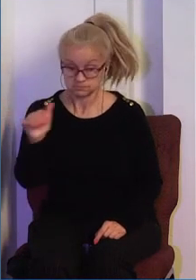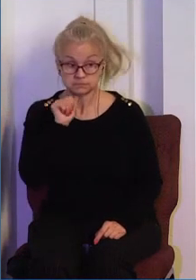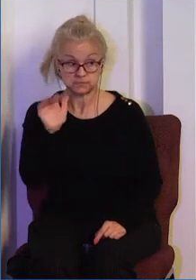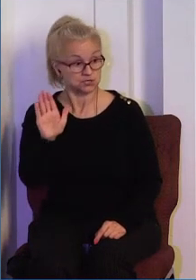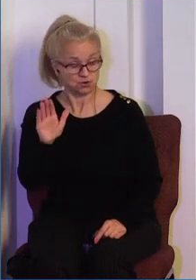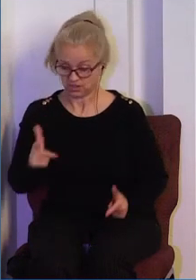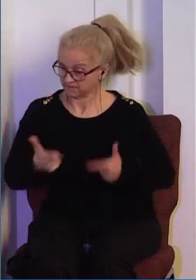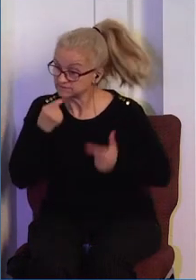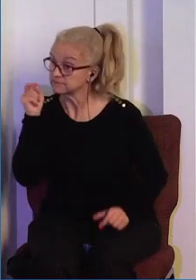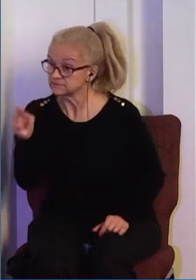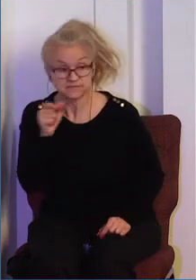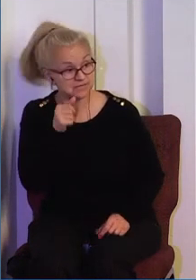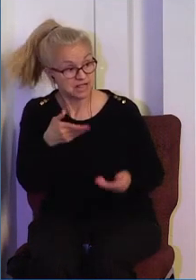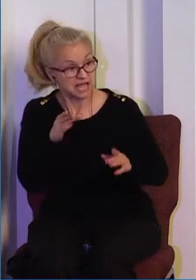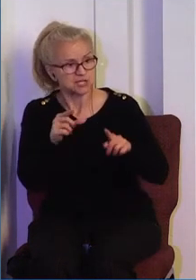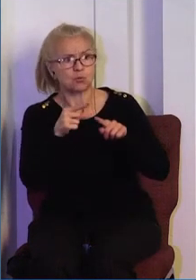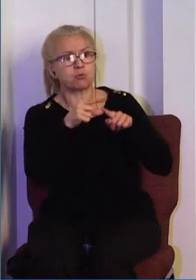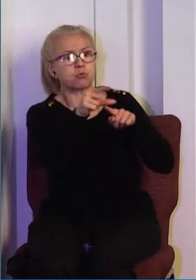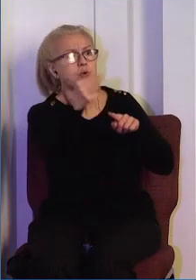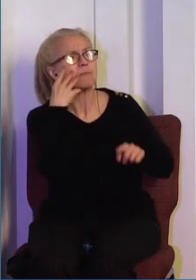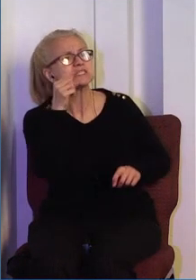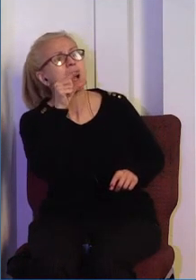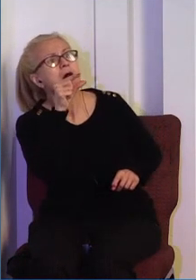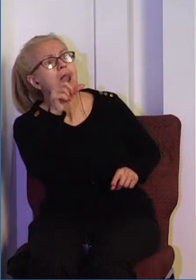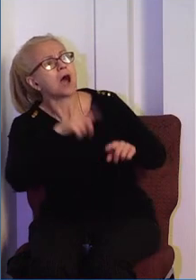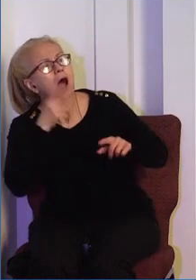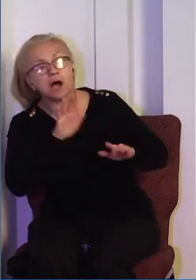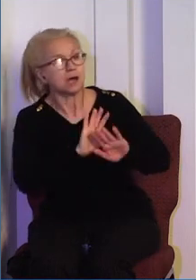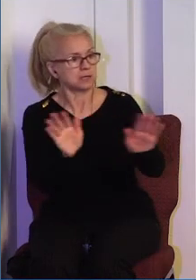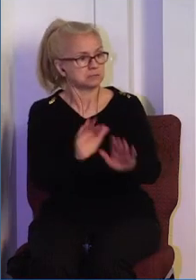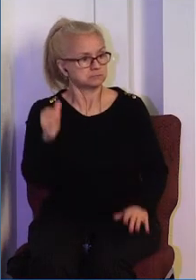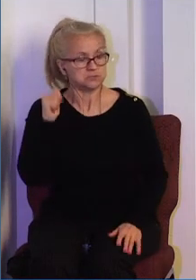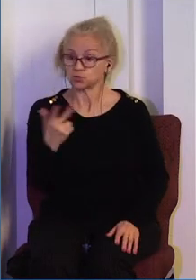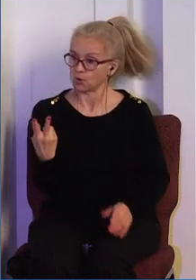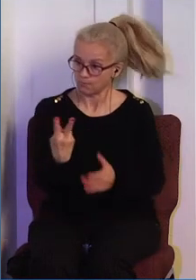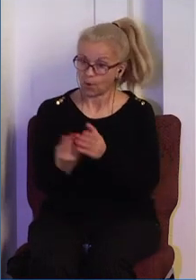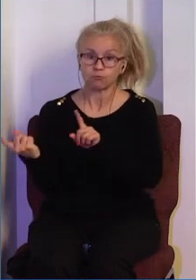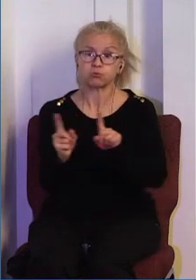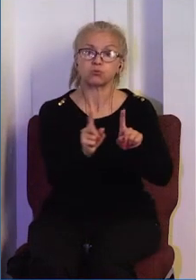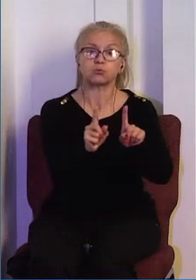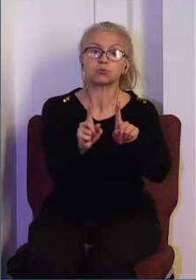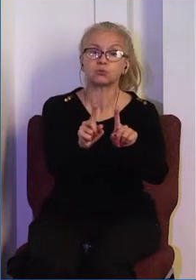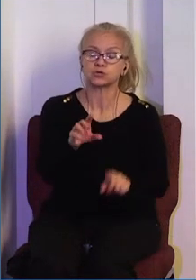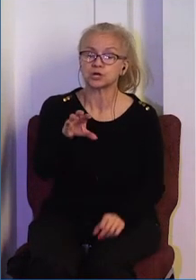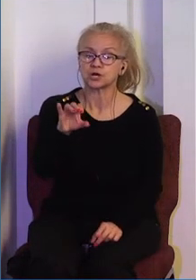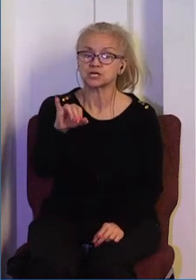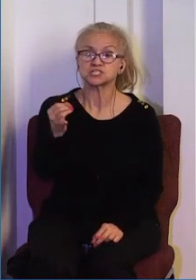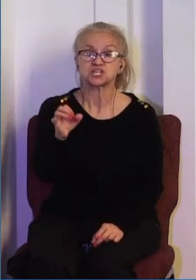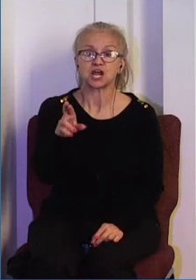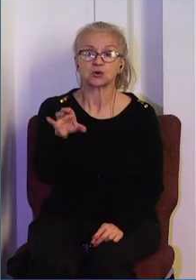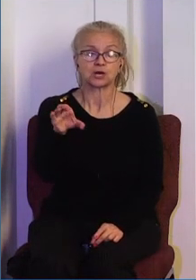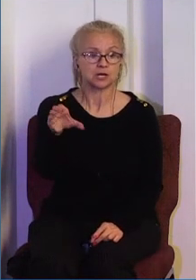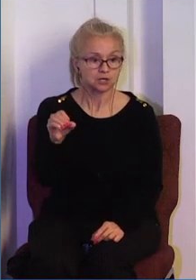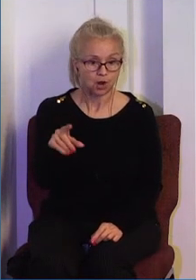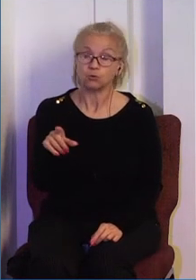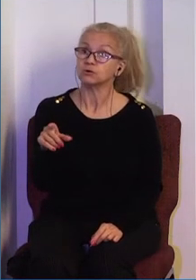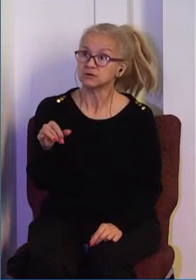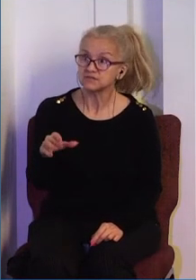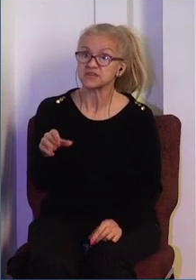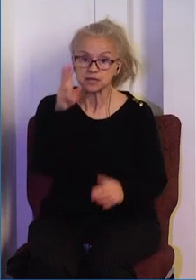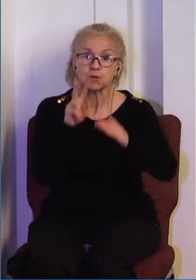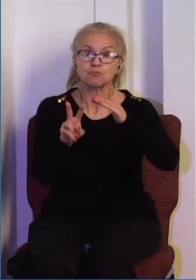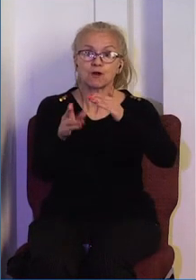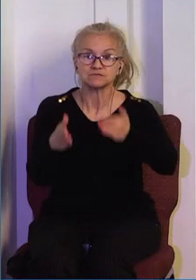life. I'm not letting you out of my sight." So they both went to Jericho. The guild of prophets at